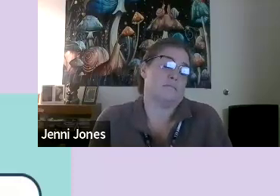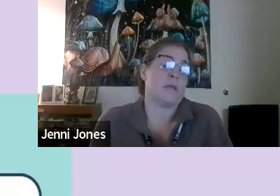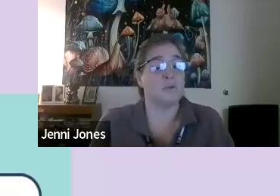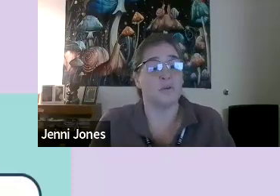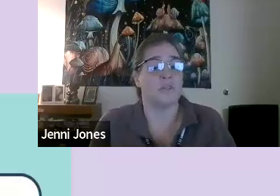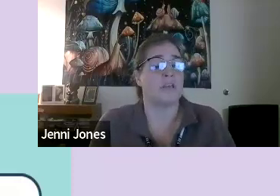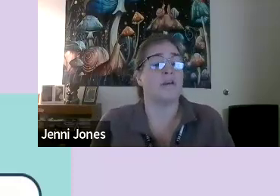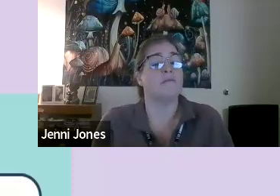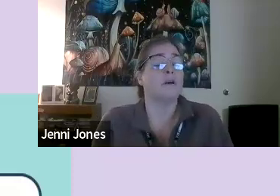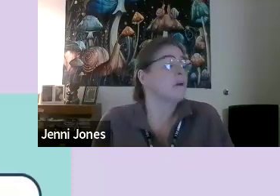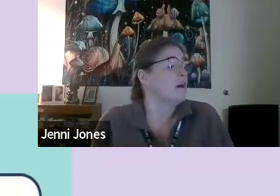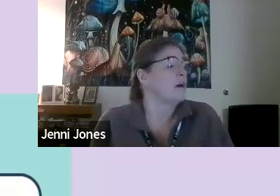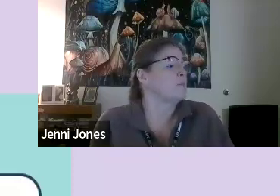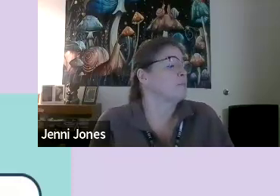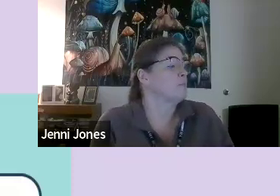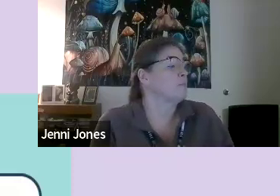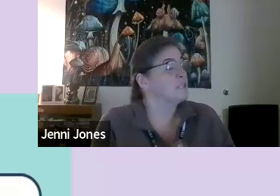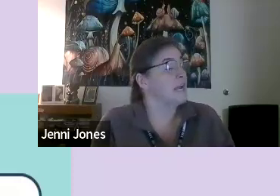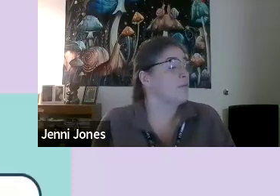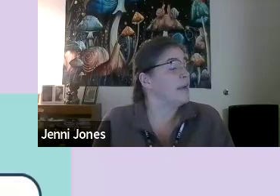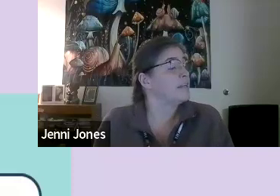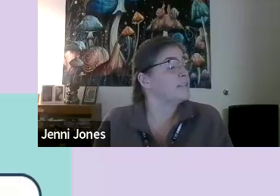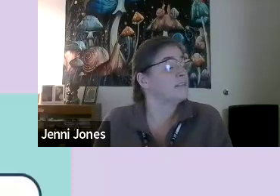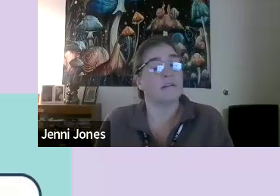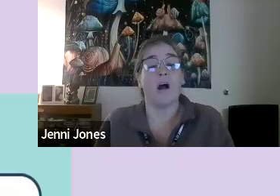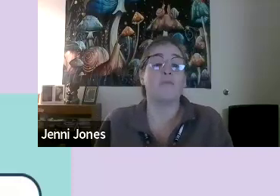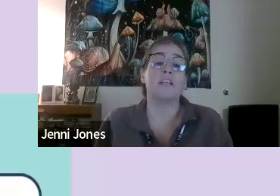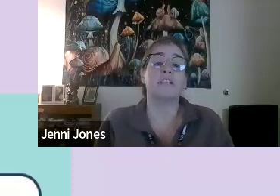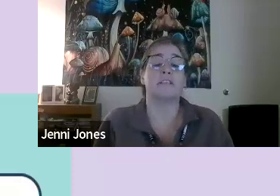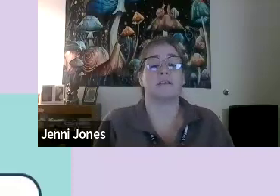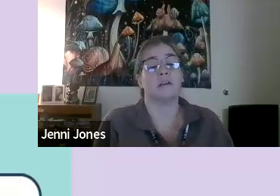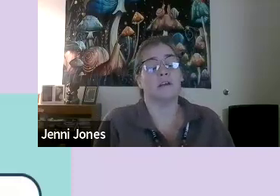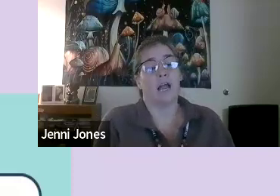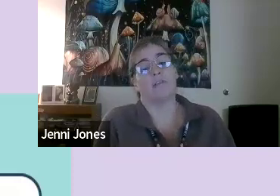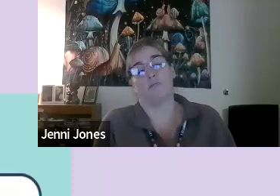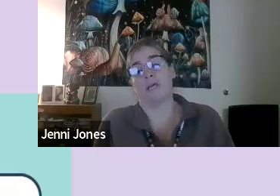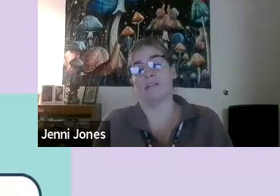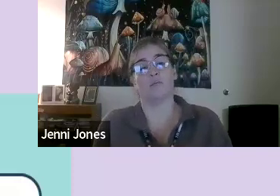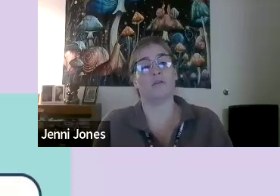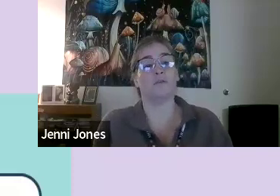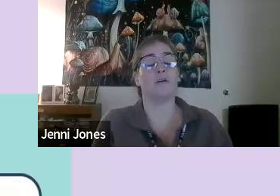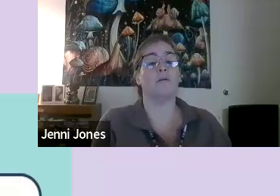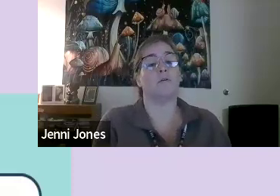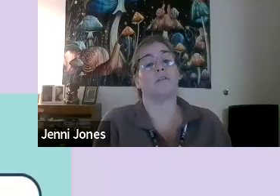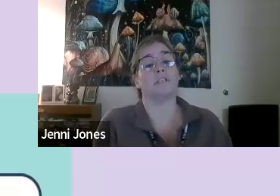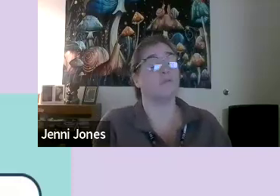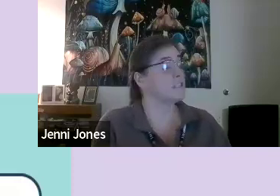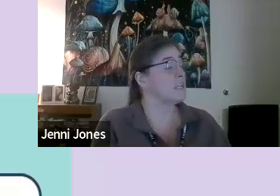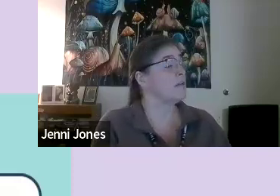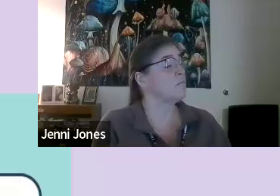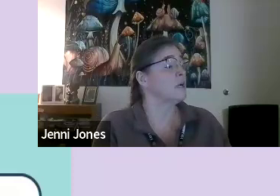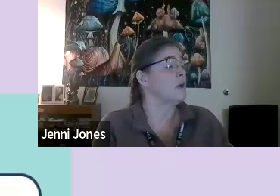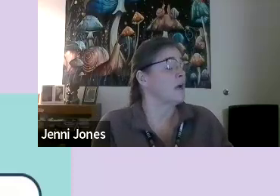that people don't think of. But diuretics, confidence, how that makes someone feel or